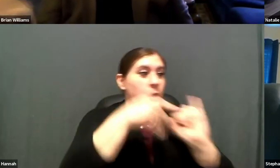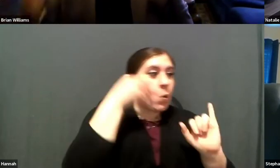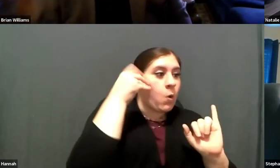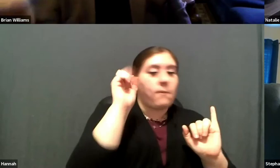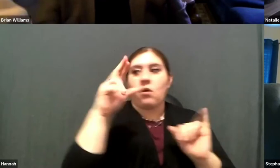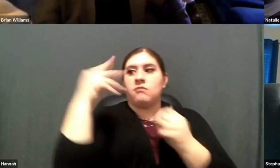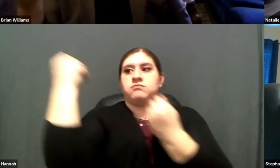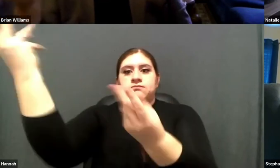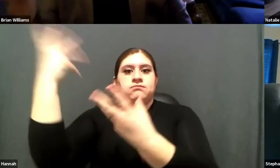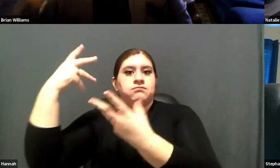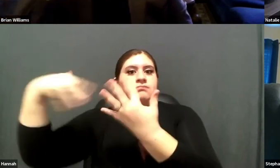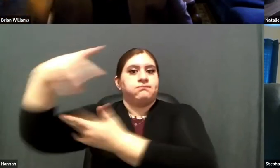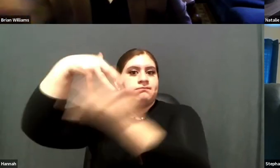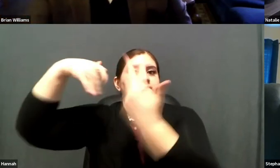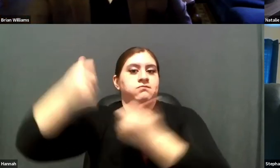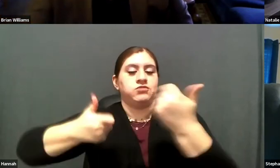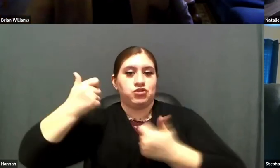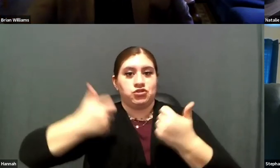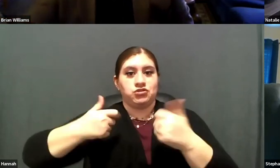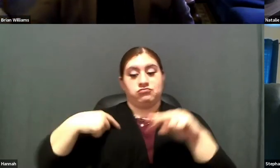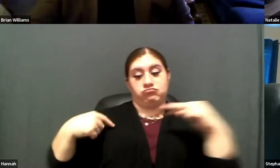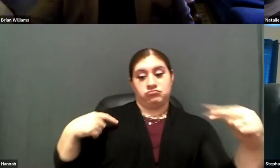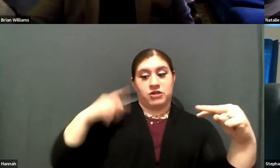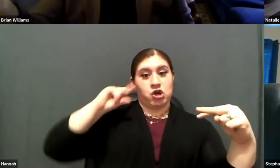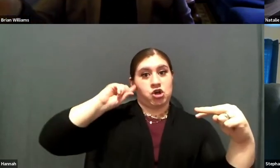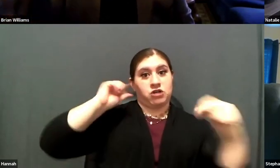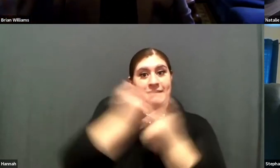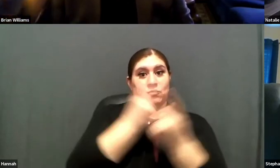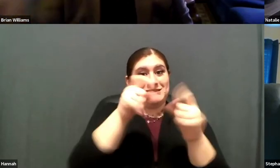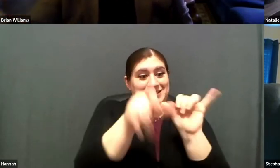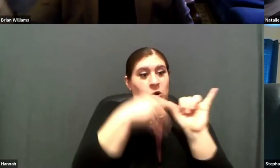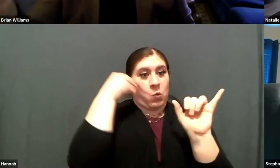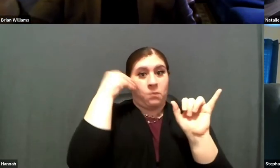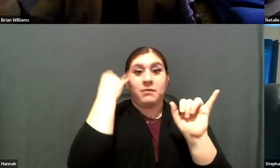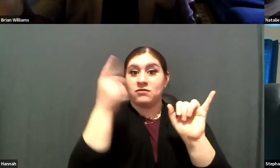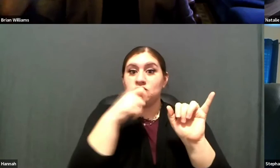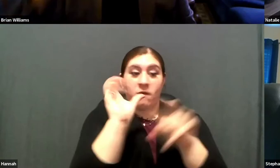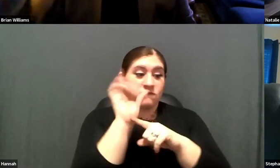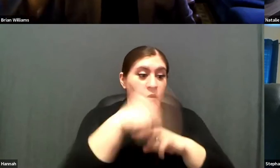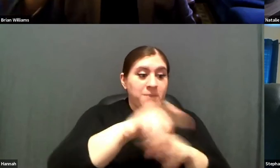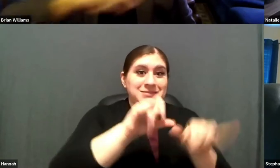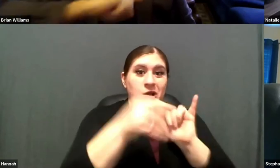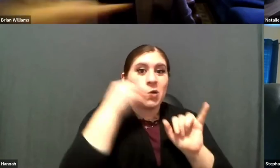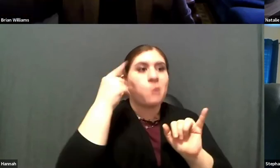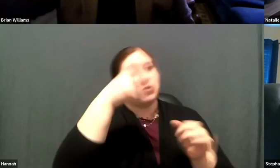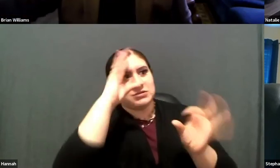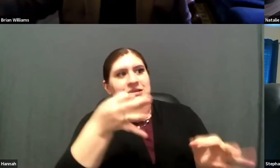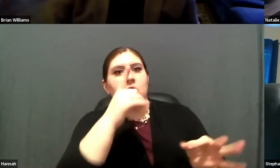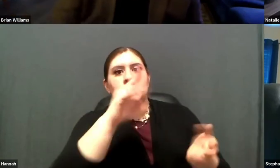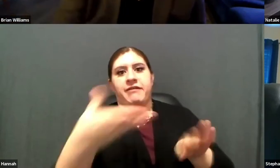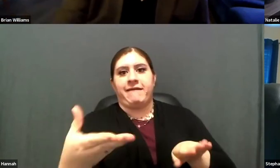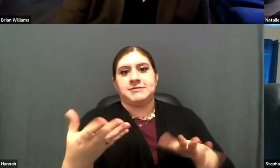side, I've heard everybody needs to stay home. And if you don't make everybody stay at home, you're deciding who dies.